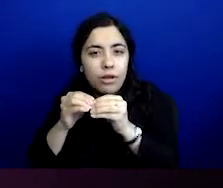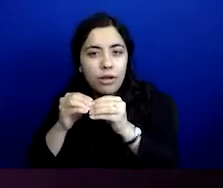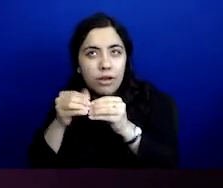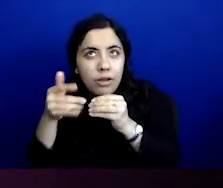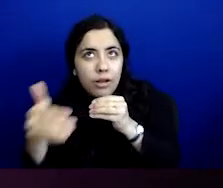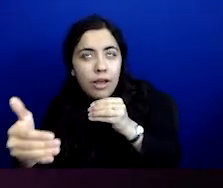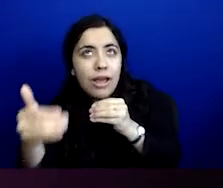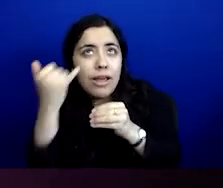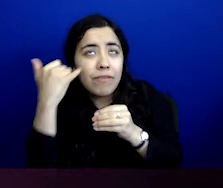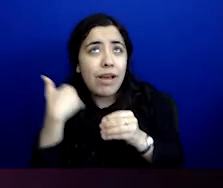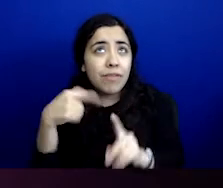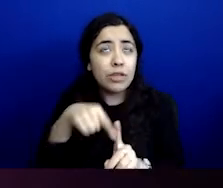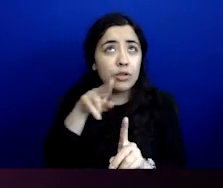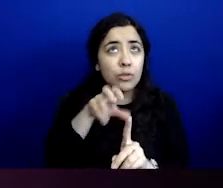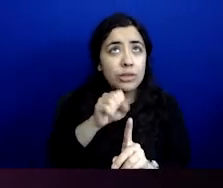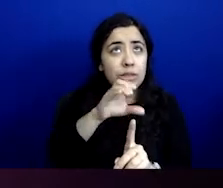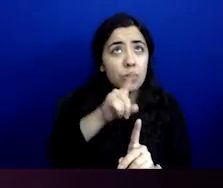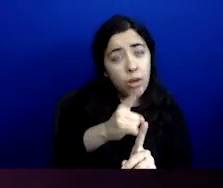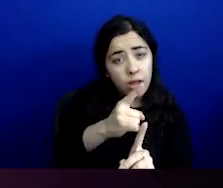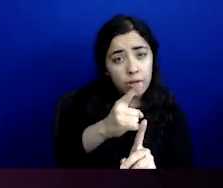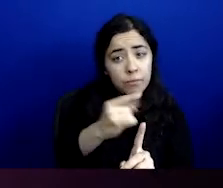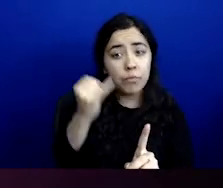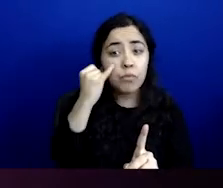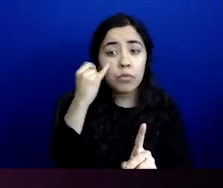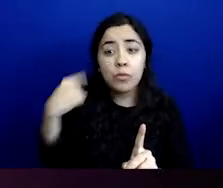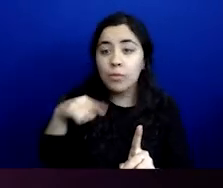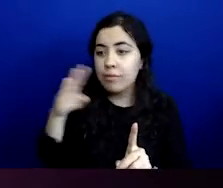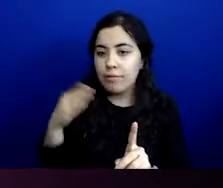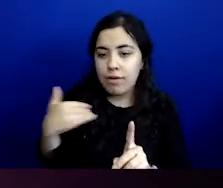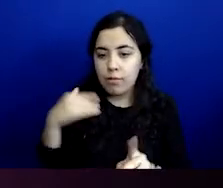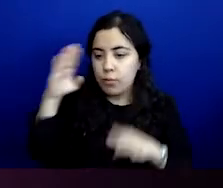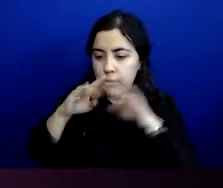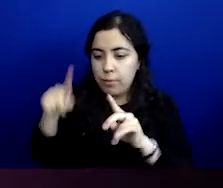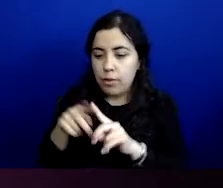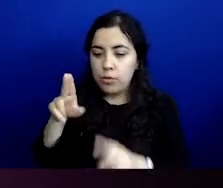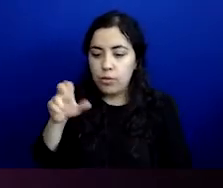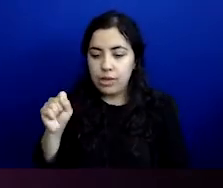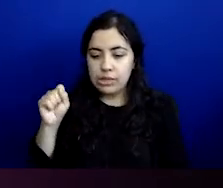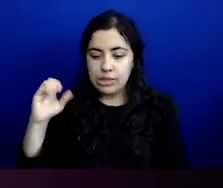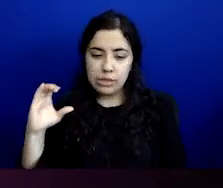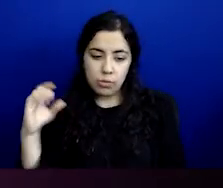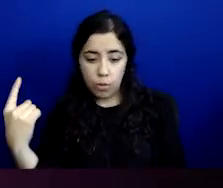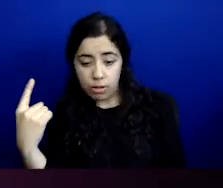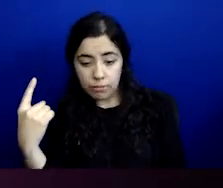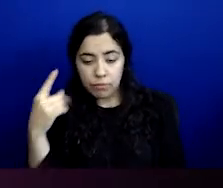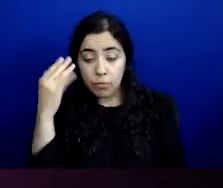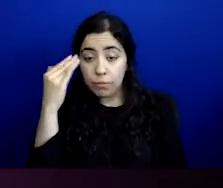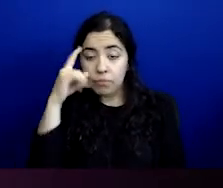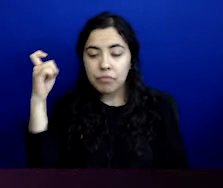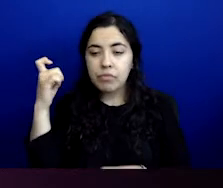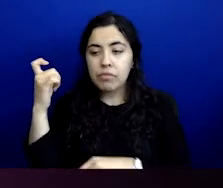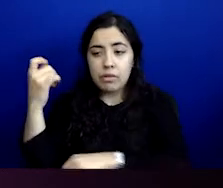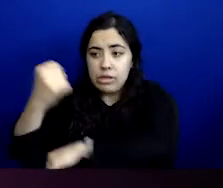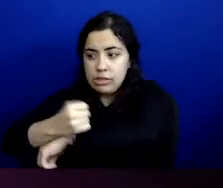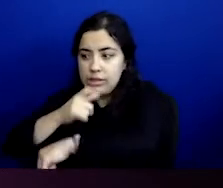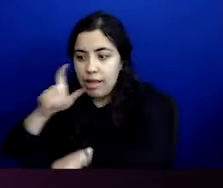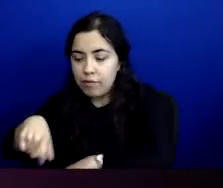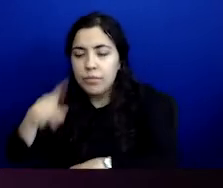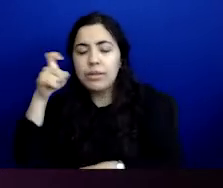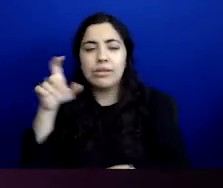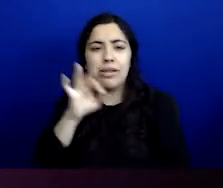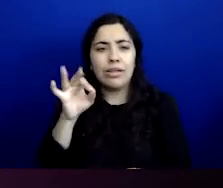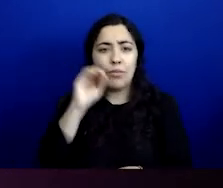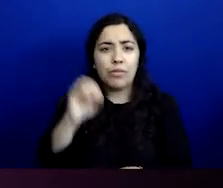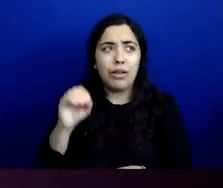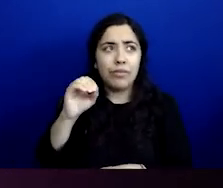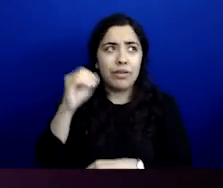endpoint running in US East 1, but what if we never had to worry about US East 1 going down, because 99% of the network could go down, but my